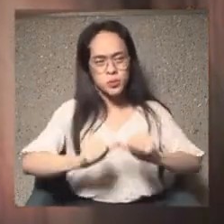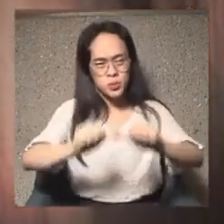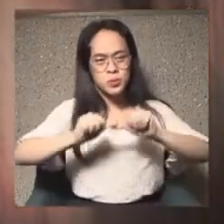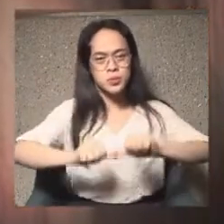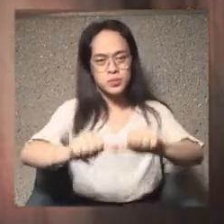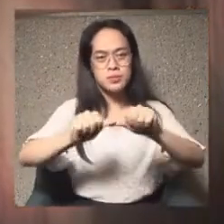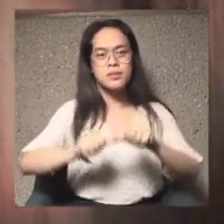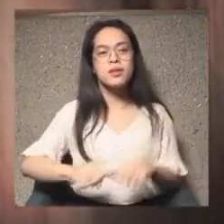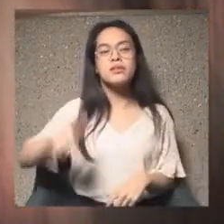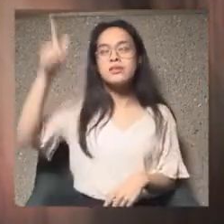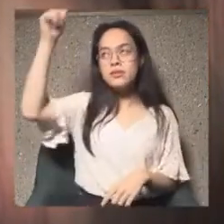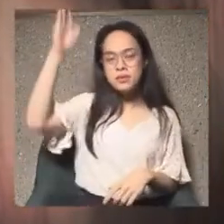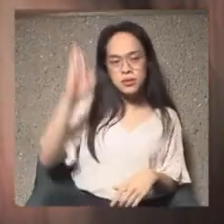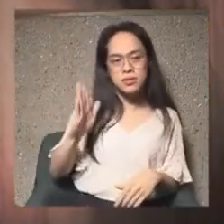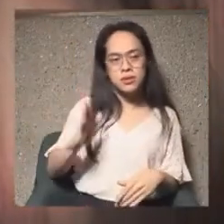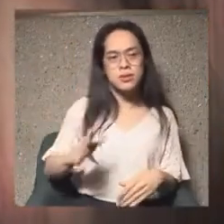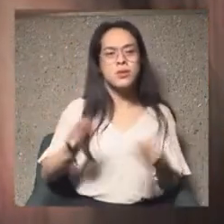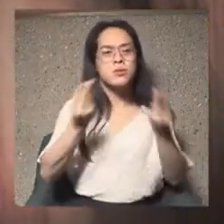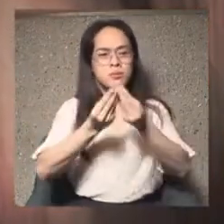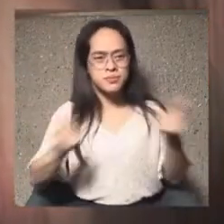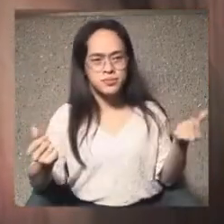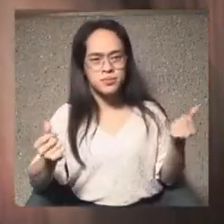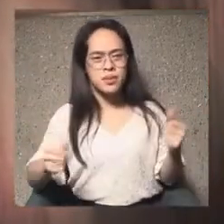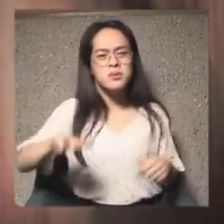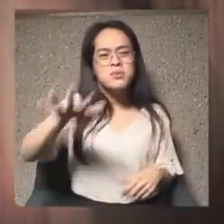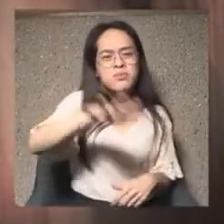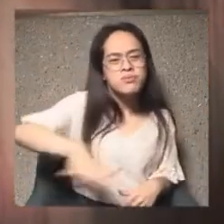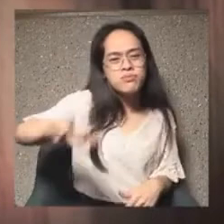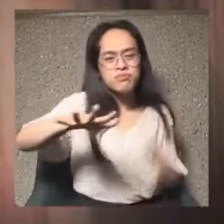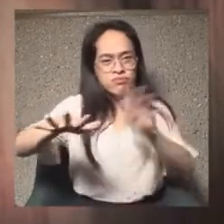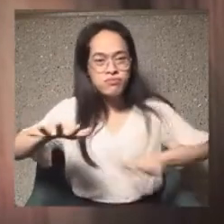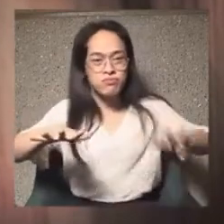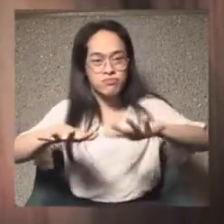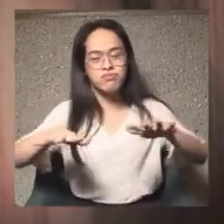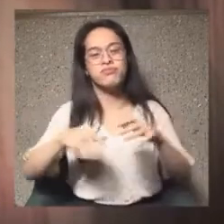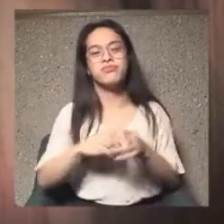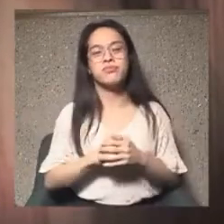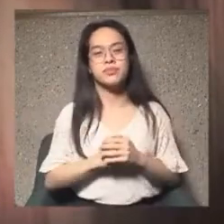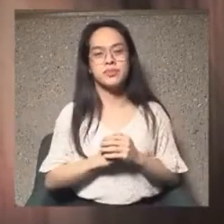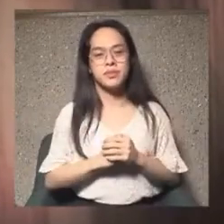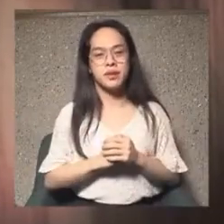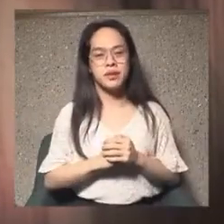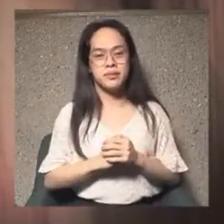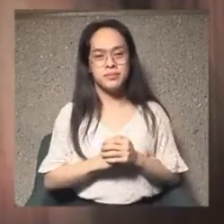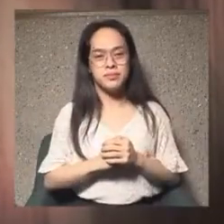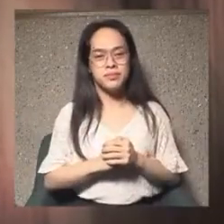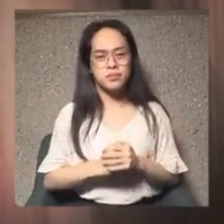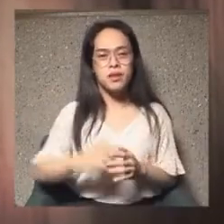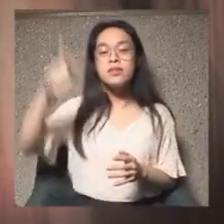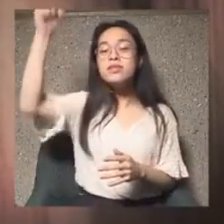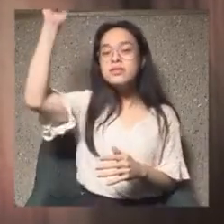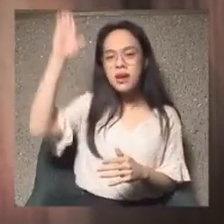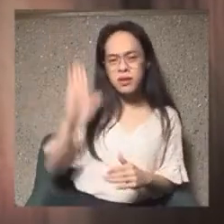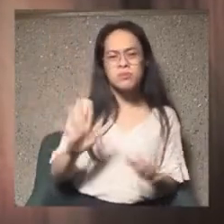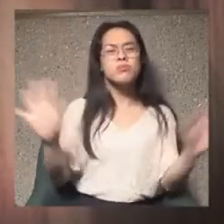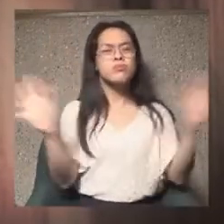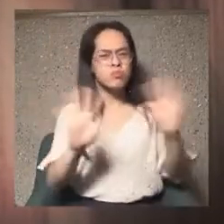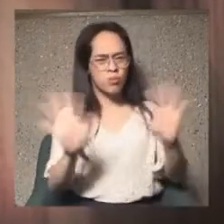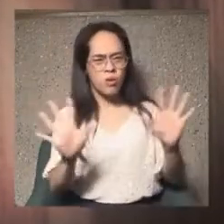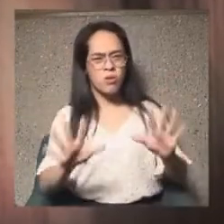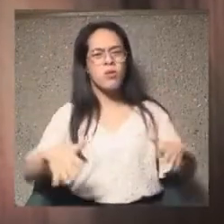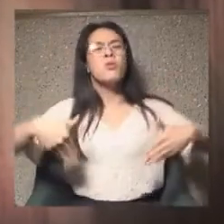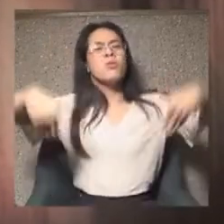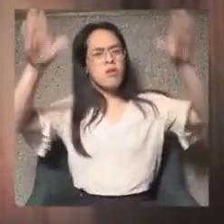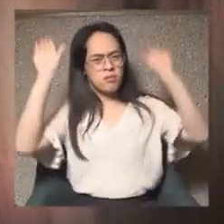will never give up on you. That is why Jesus came into our lives. Instead of leaving us,